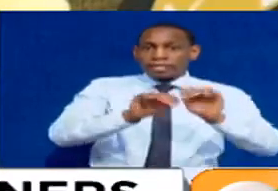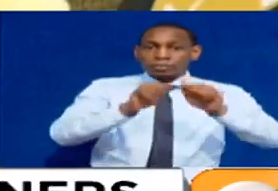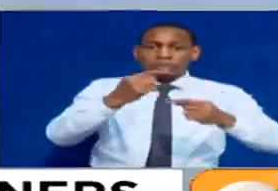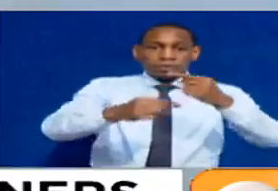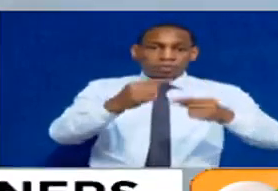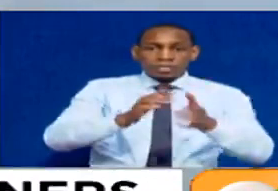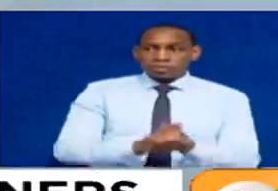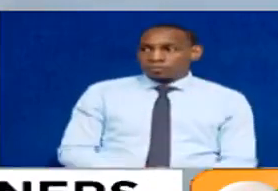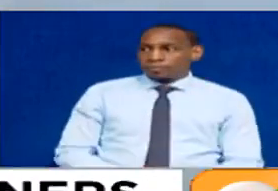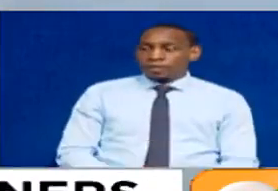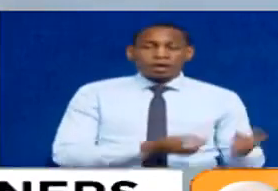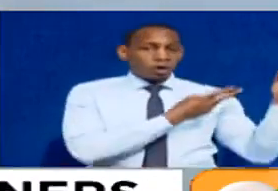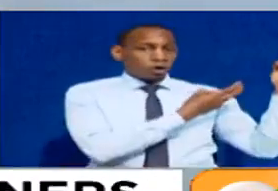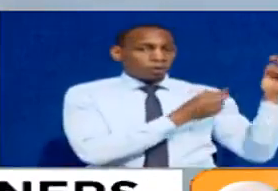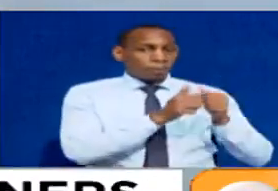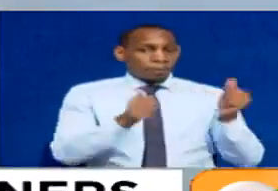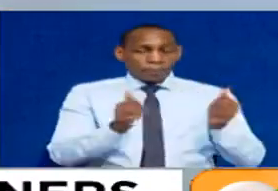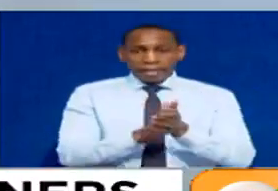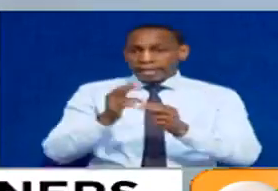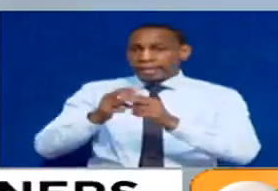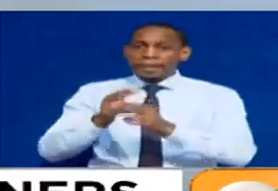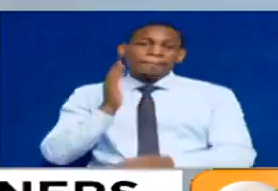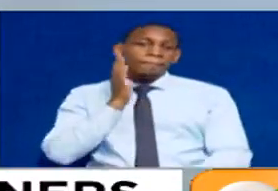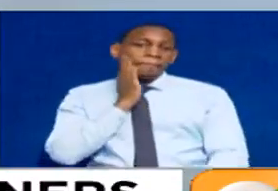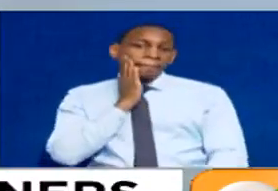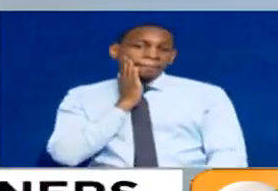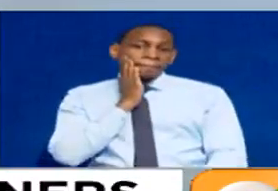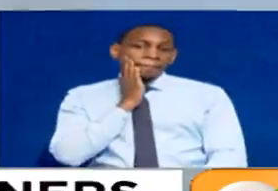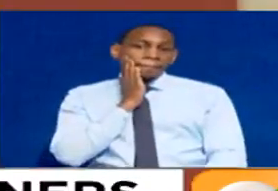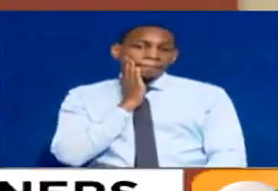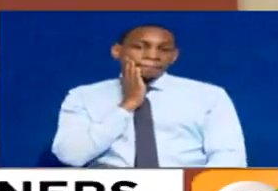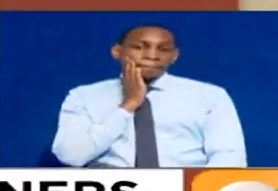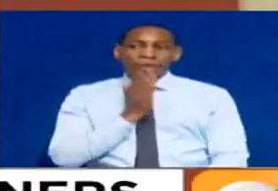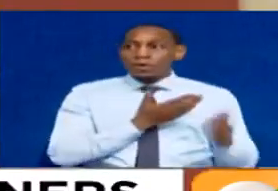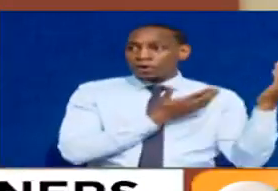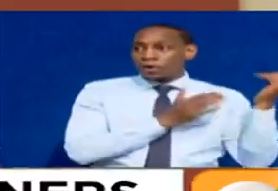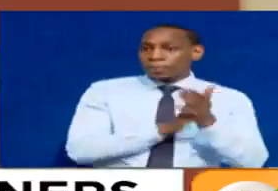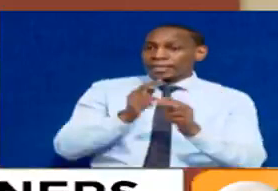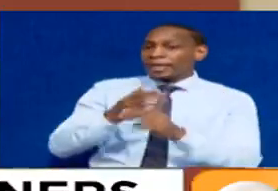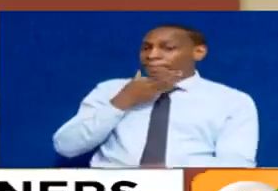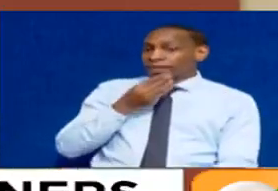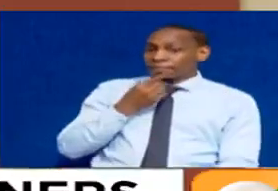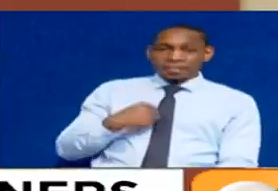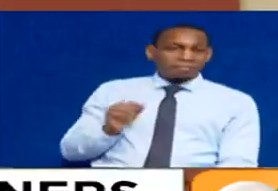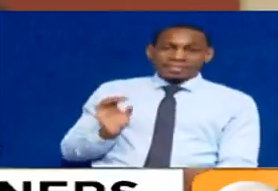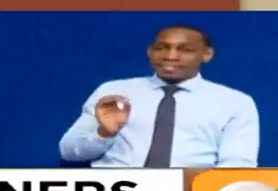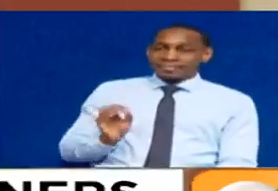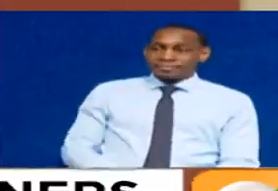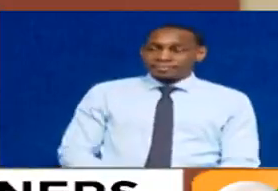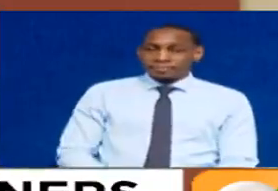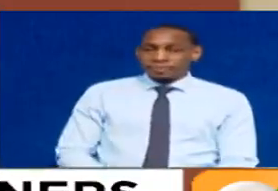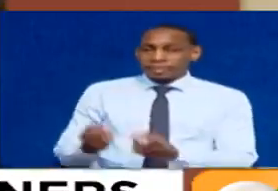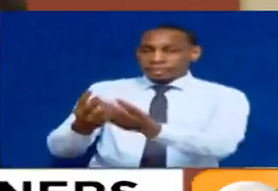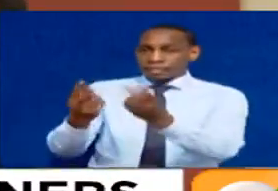still proceed. I hope it's okay if I call you mom. I hope you don't call me dad.